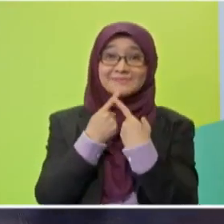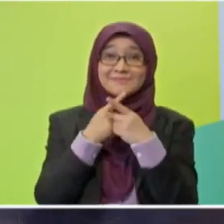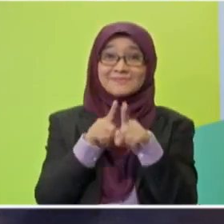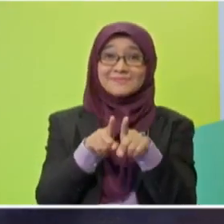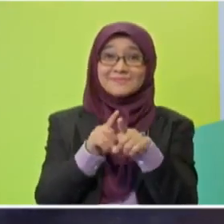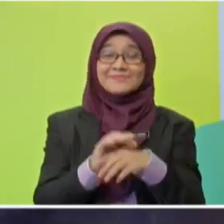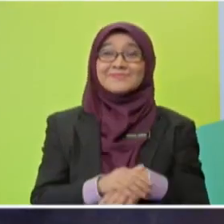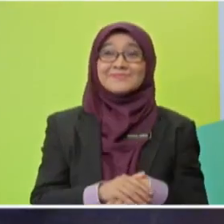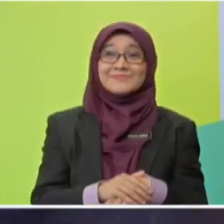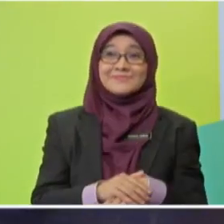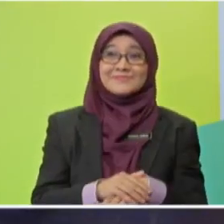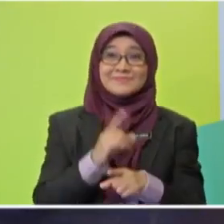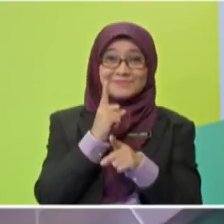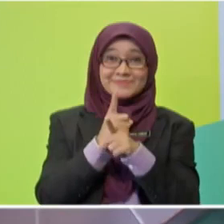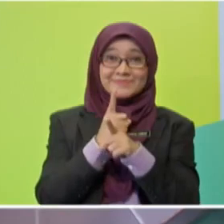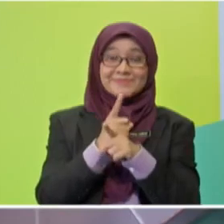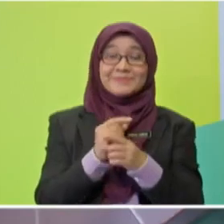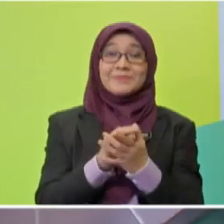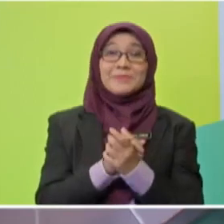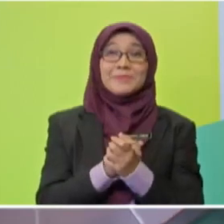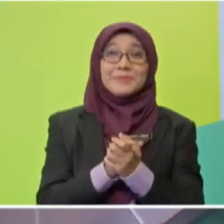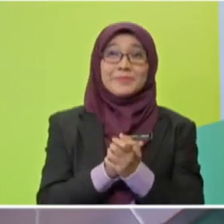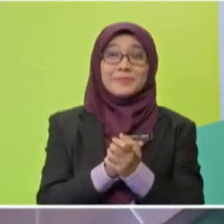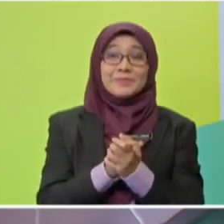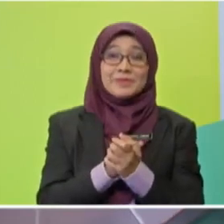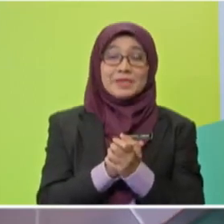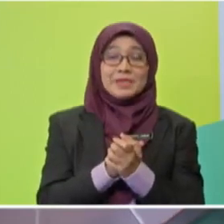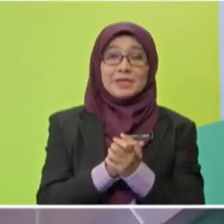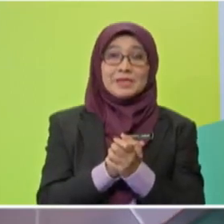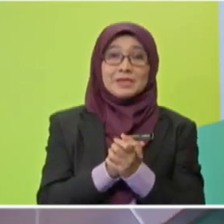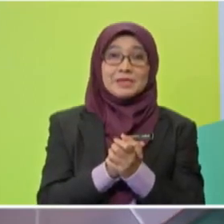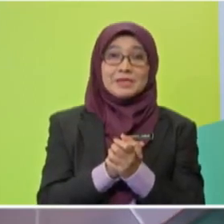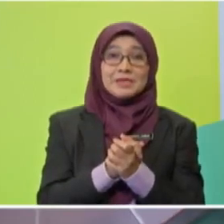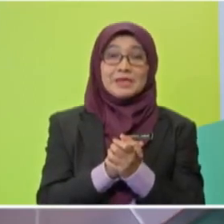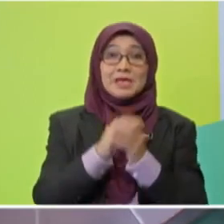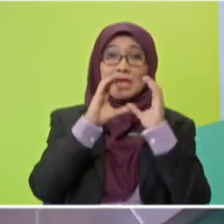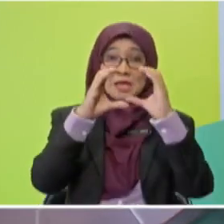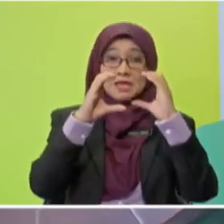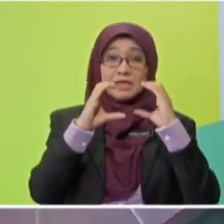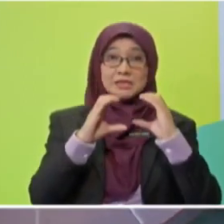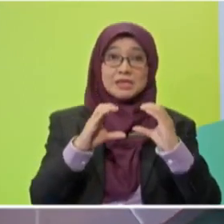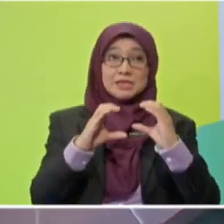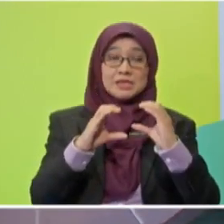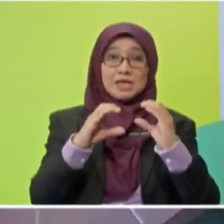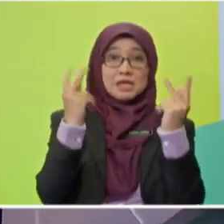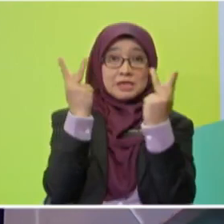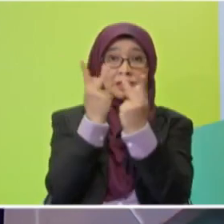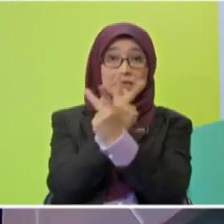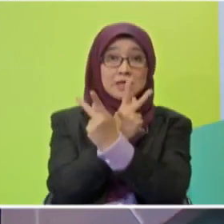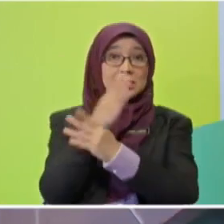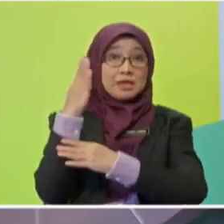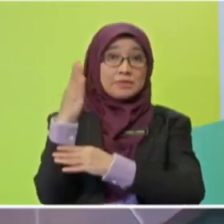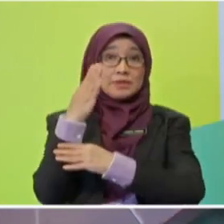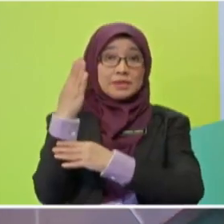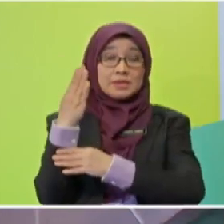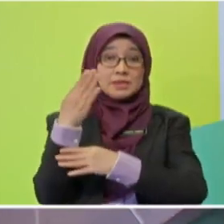Okay, Okay. kids, just do the multiplication as usual and then put the decimal at the right place at the product.